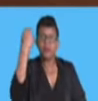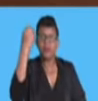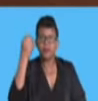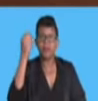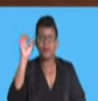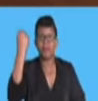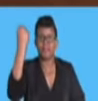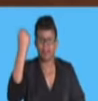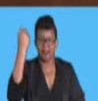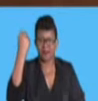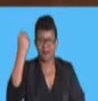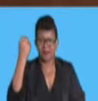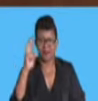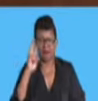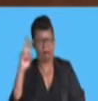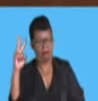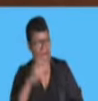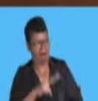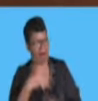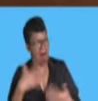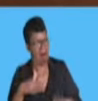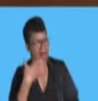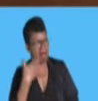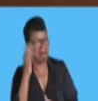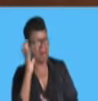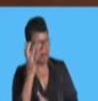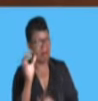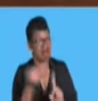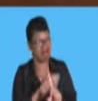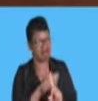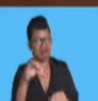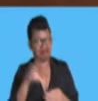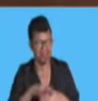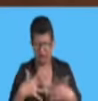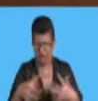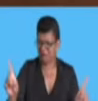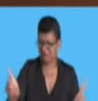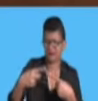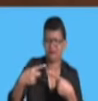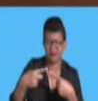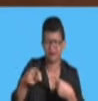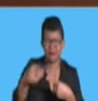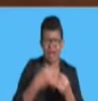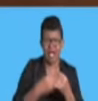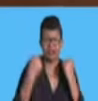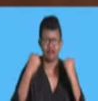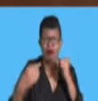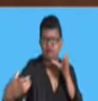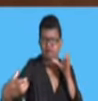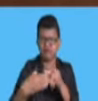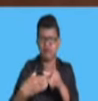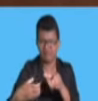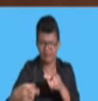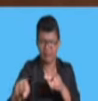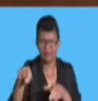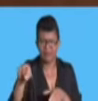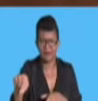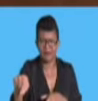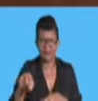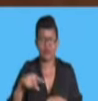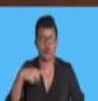context of fighting the elections against a formidable political group that had dominated public life